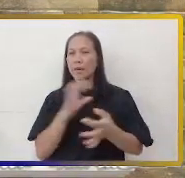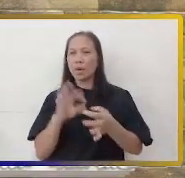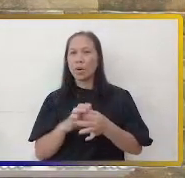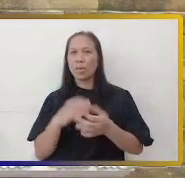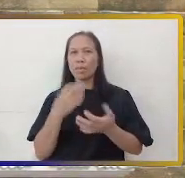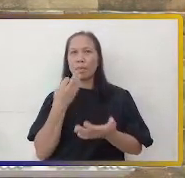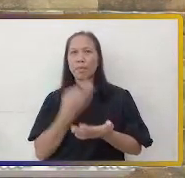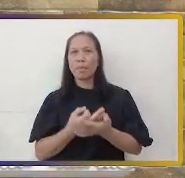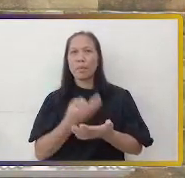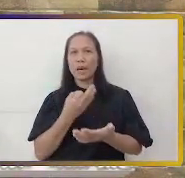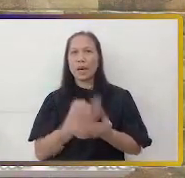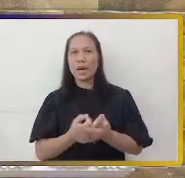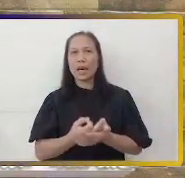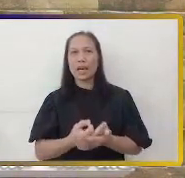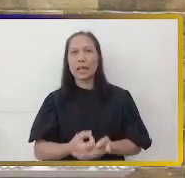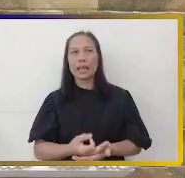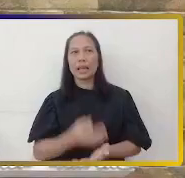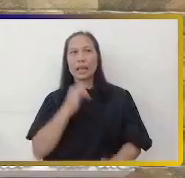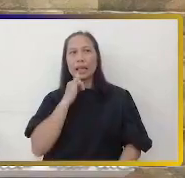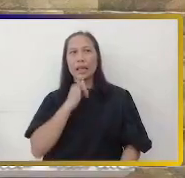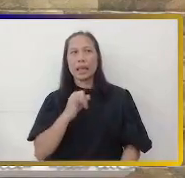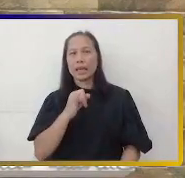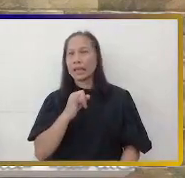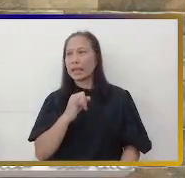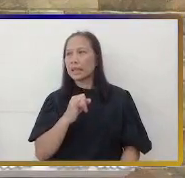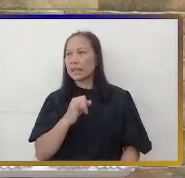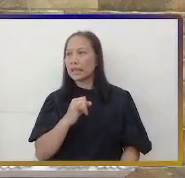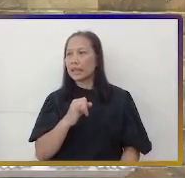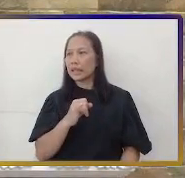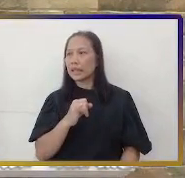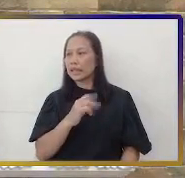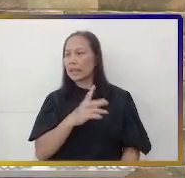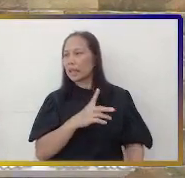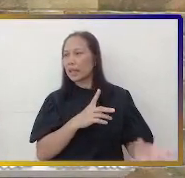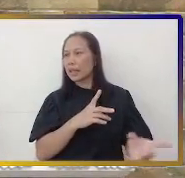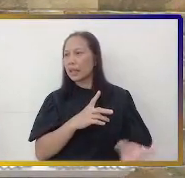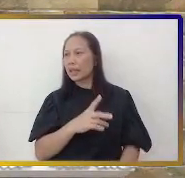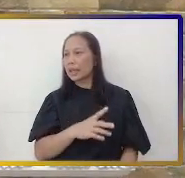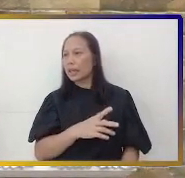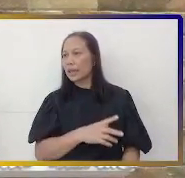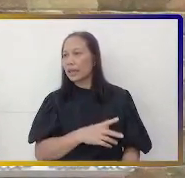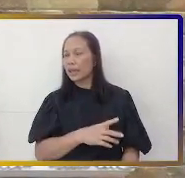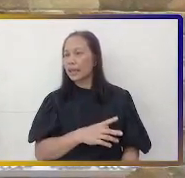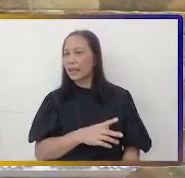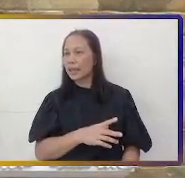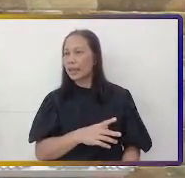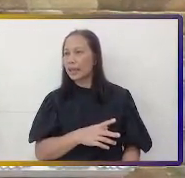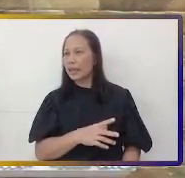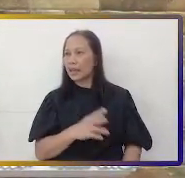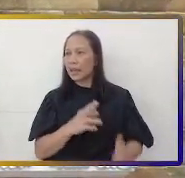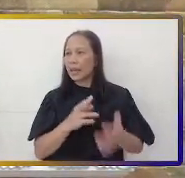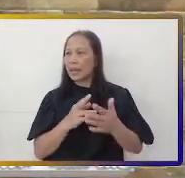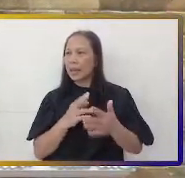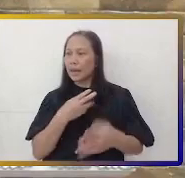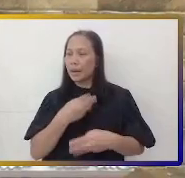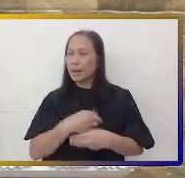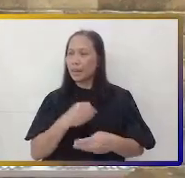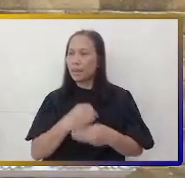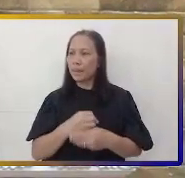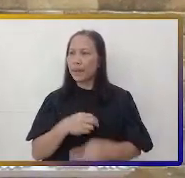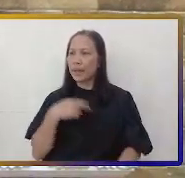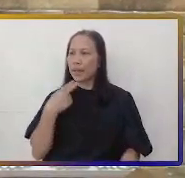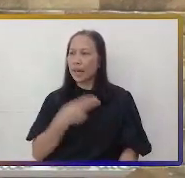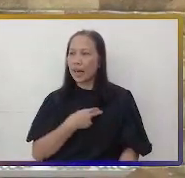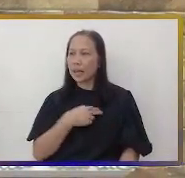all Evil akalain niyo mga kapatid putting our money where God plan it to be is